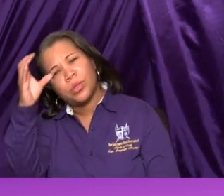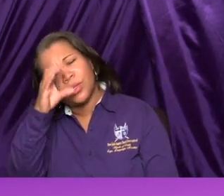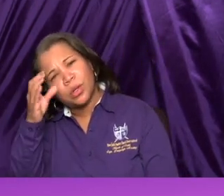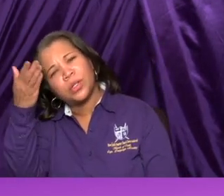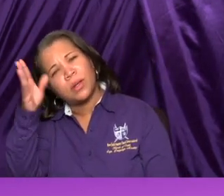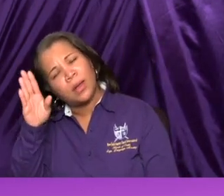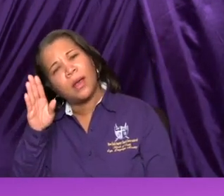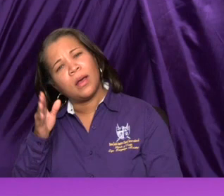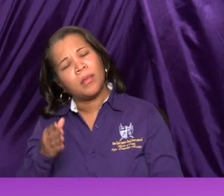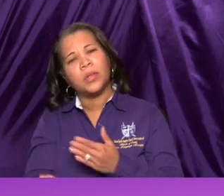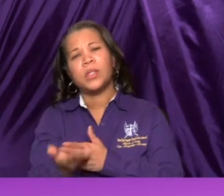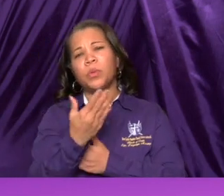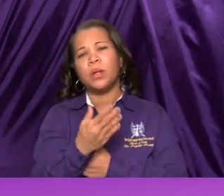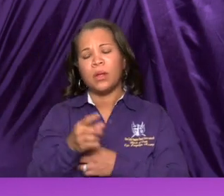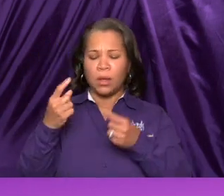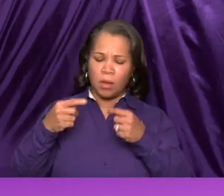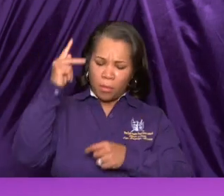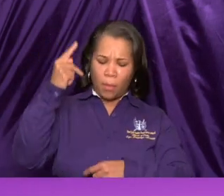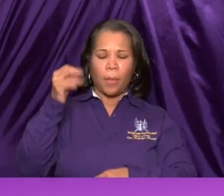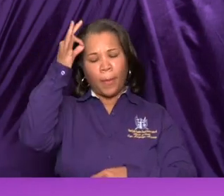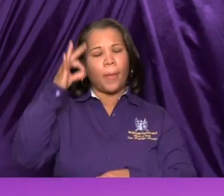Pastor has declared that we are taking territory.